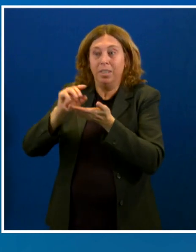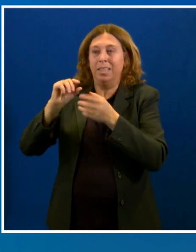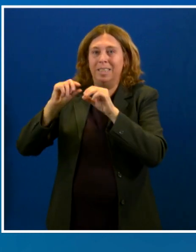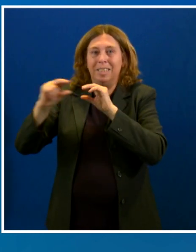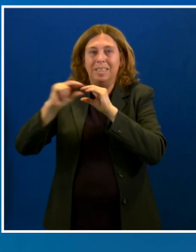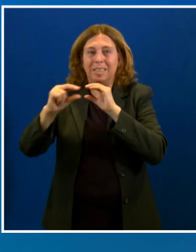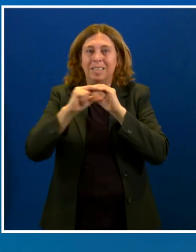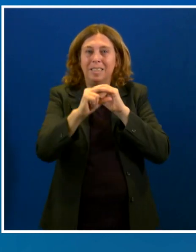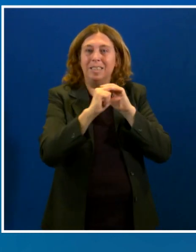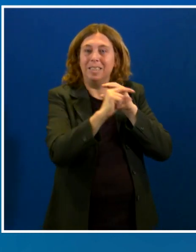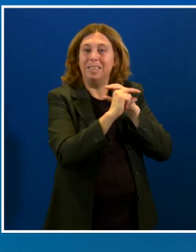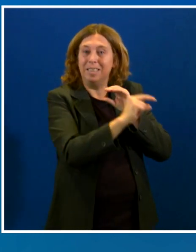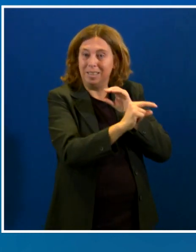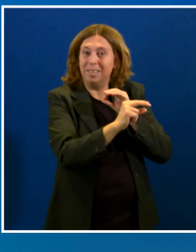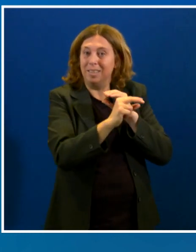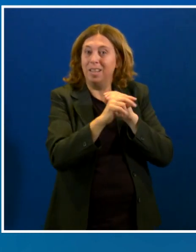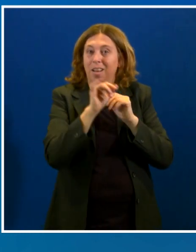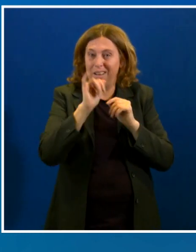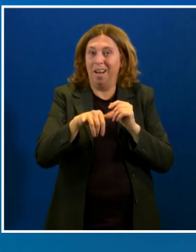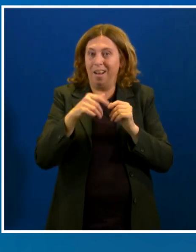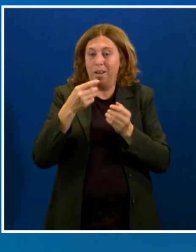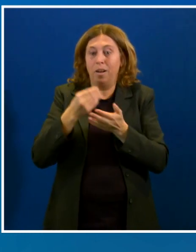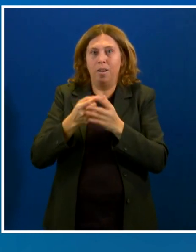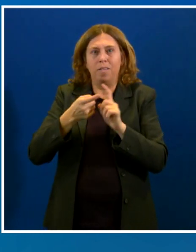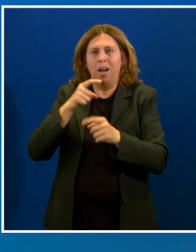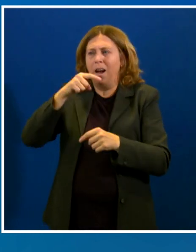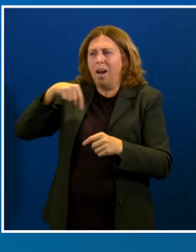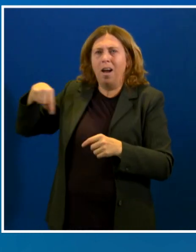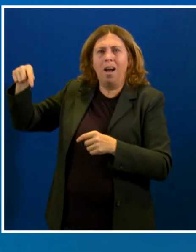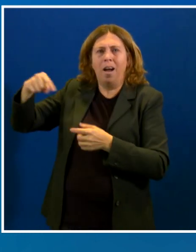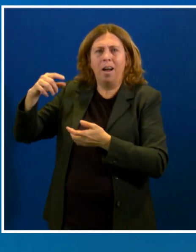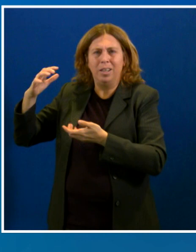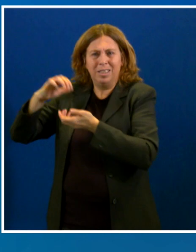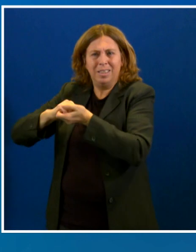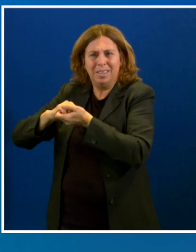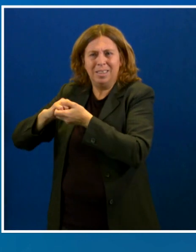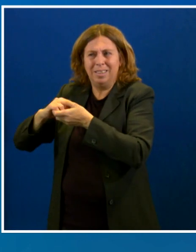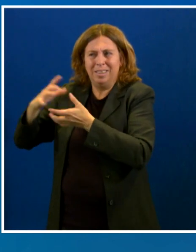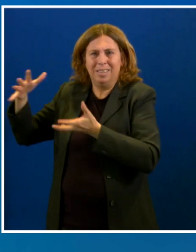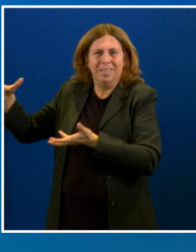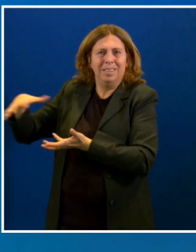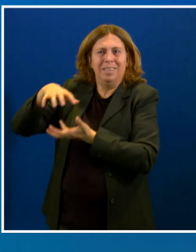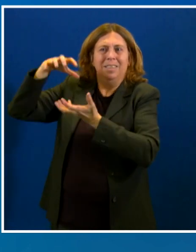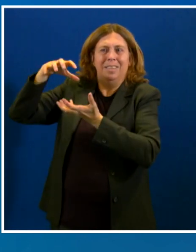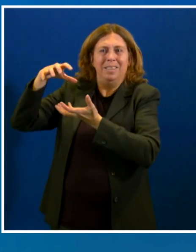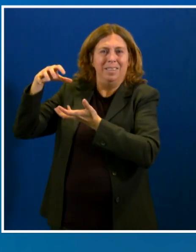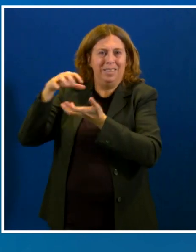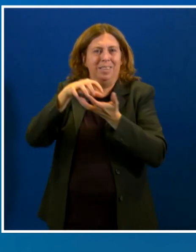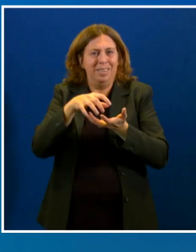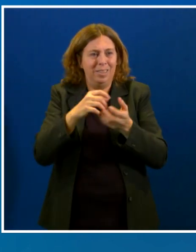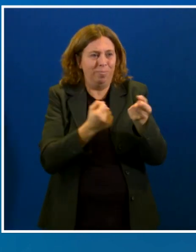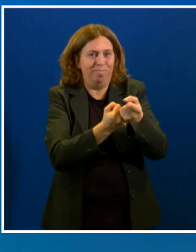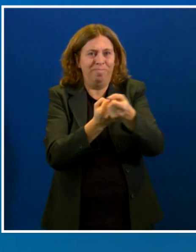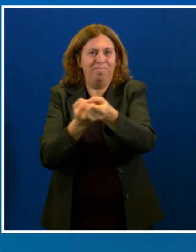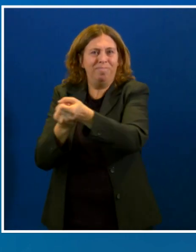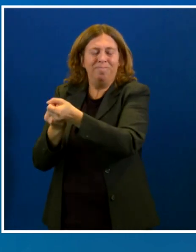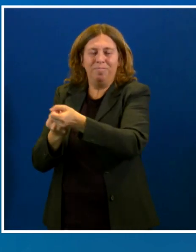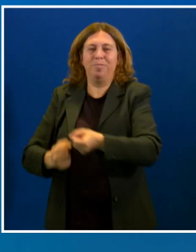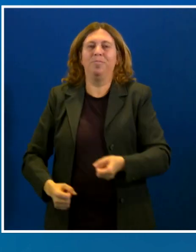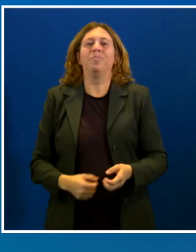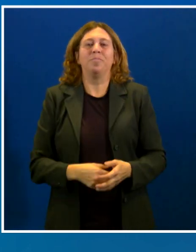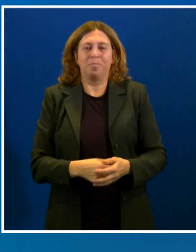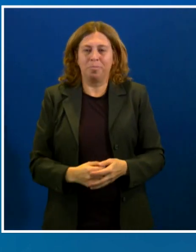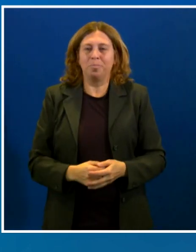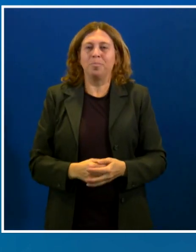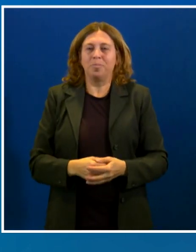funding opportunities and provide important information to all of our businesses. Please visit our businesses